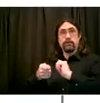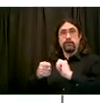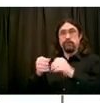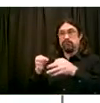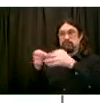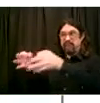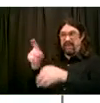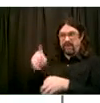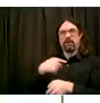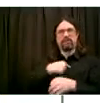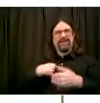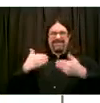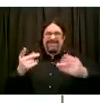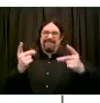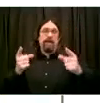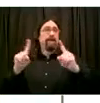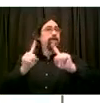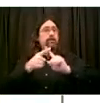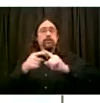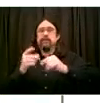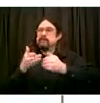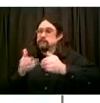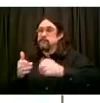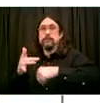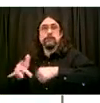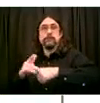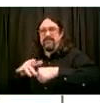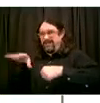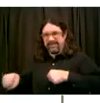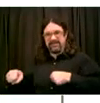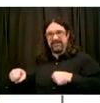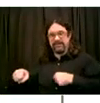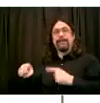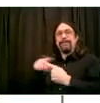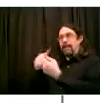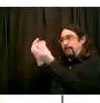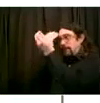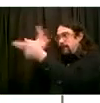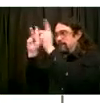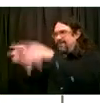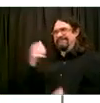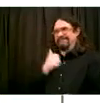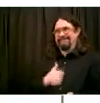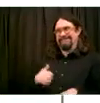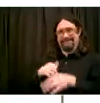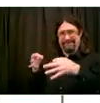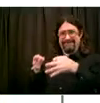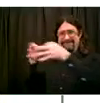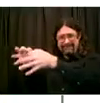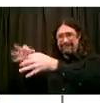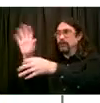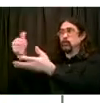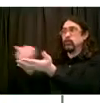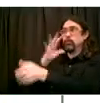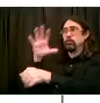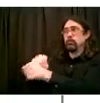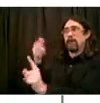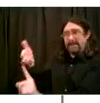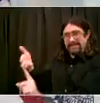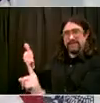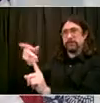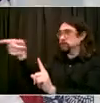have options for them to take another slot if that's the case. Thank you. Go ahead. We have time for two more.